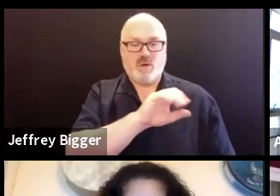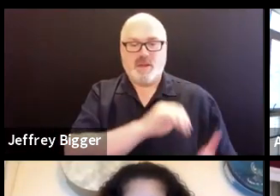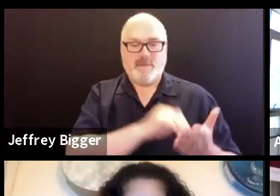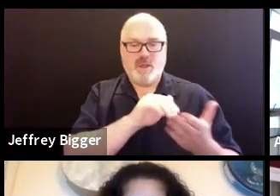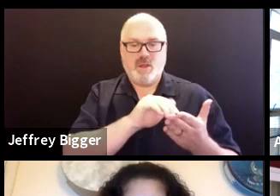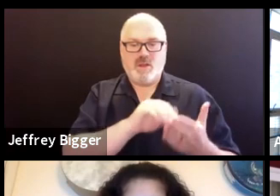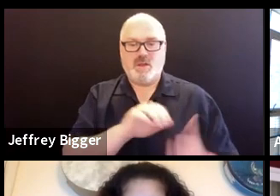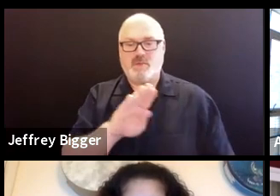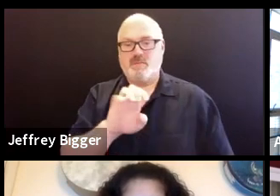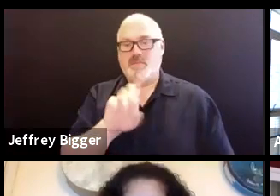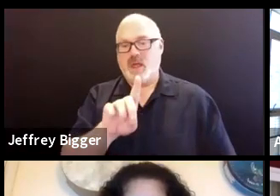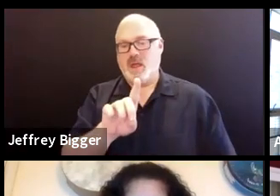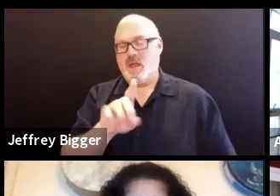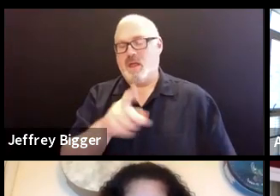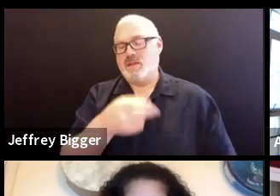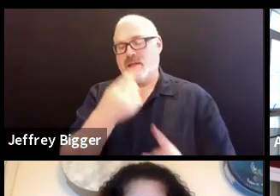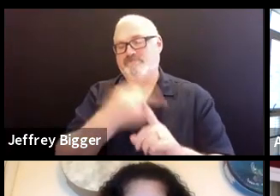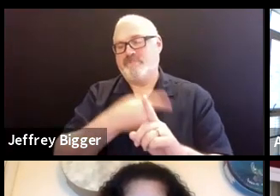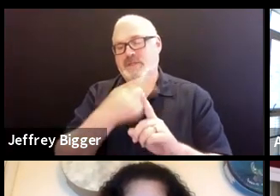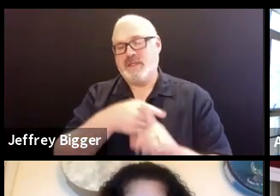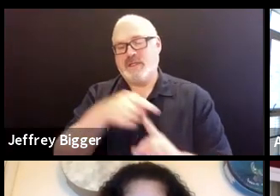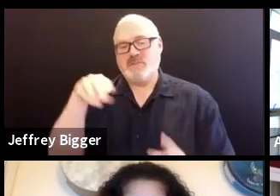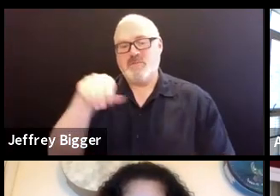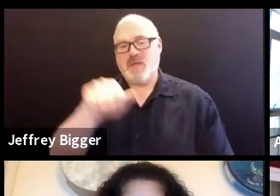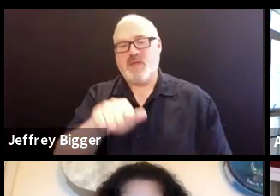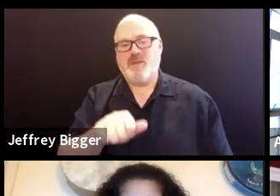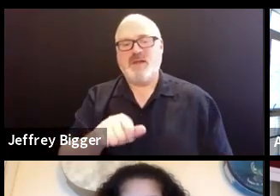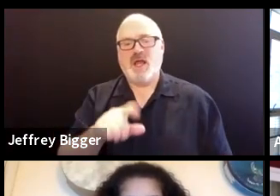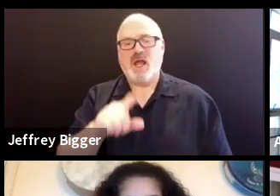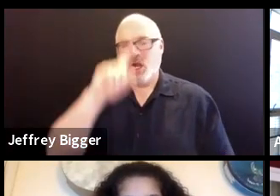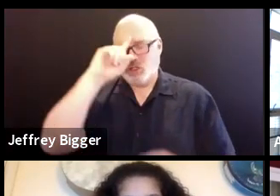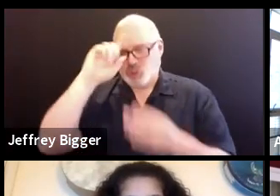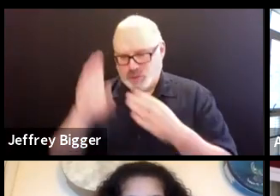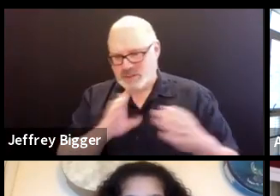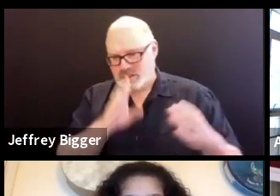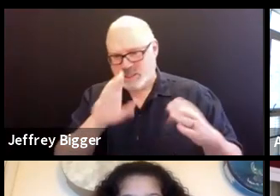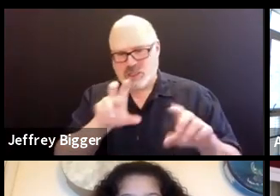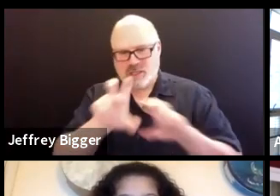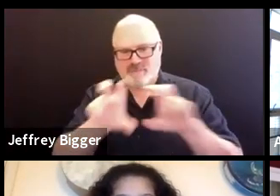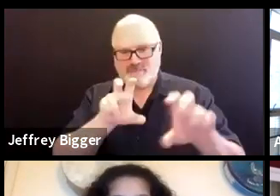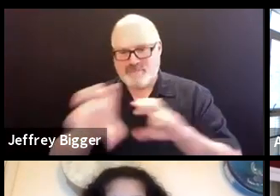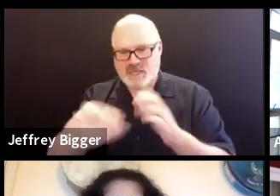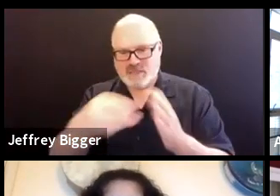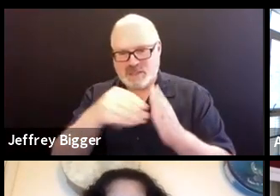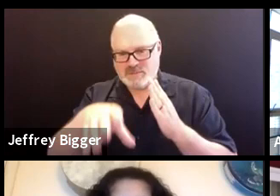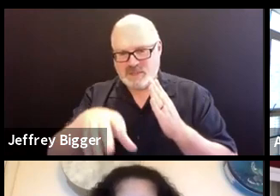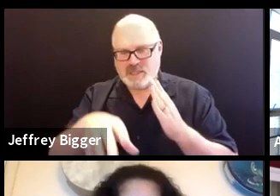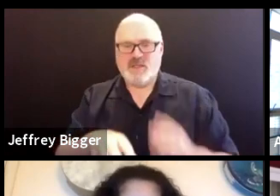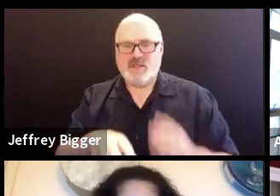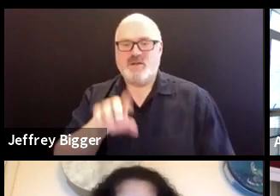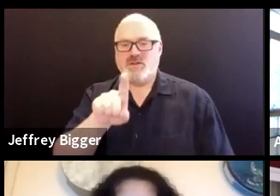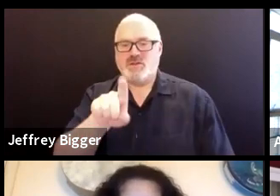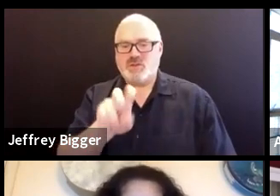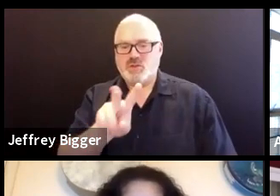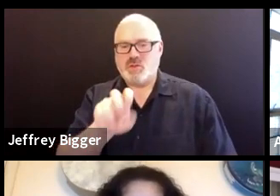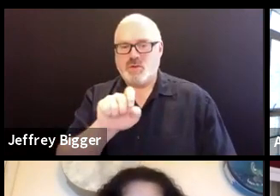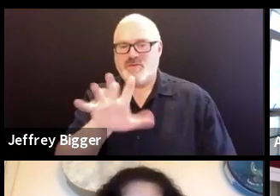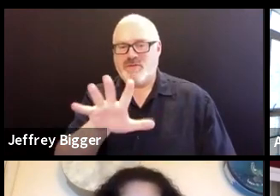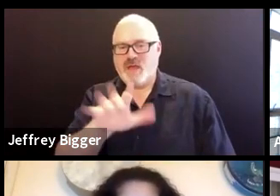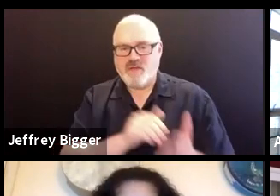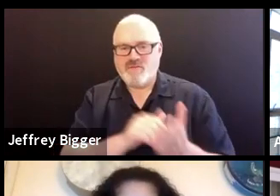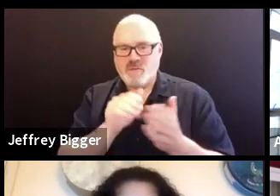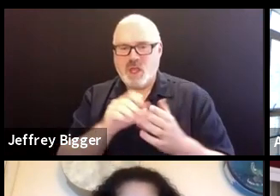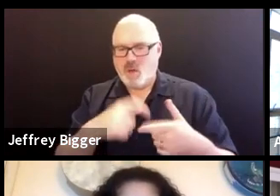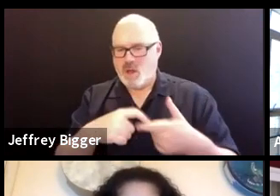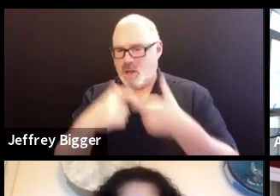bond and lease payments, and then our strategic investment expenses of 2.5 million. I'm just gonna pause real quick on